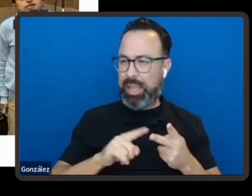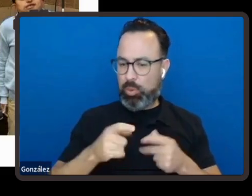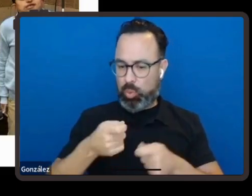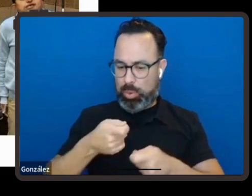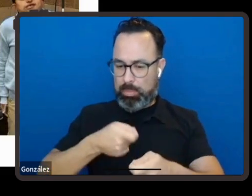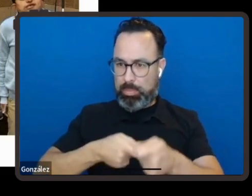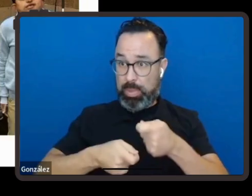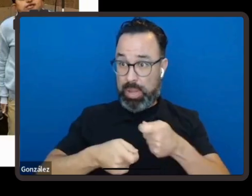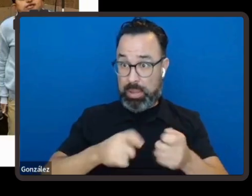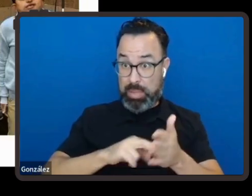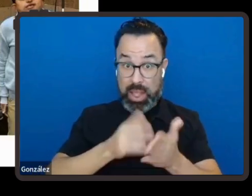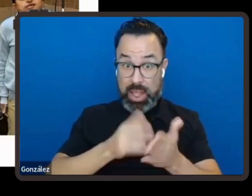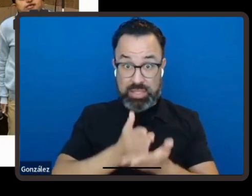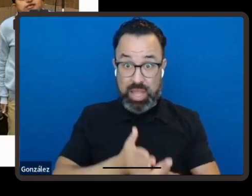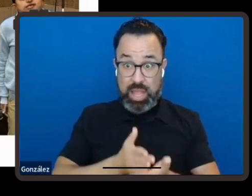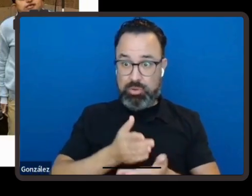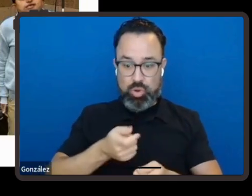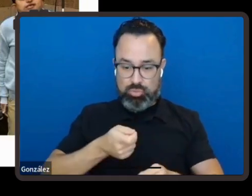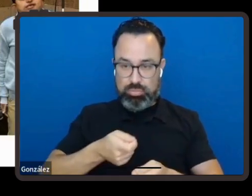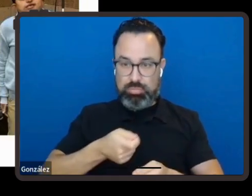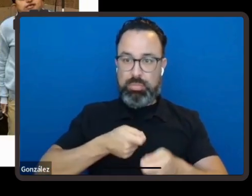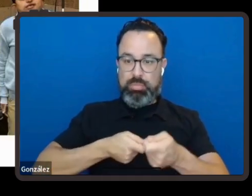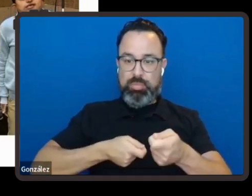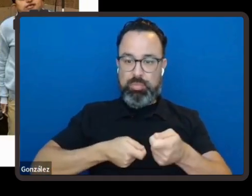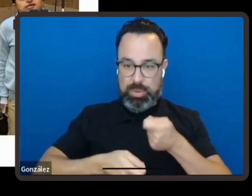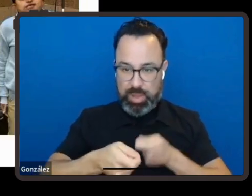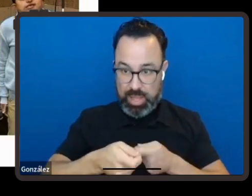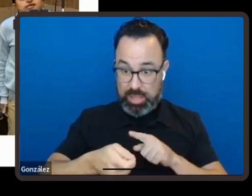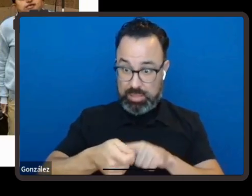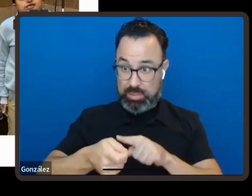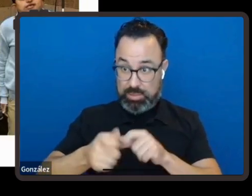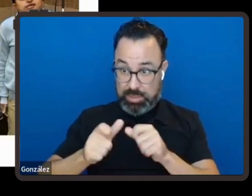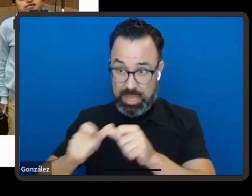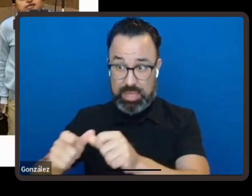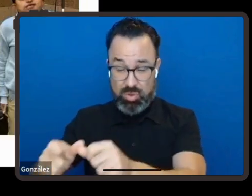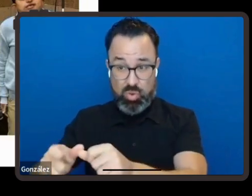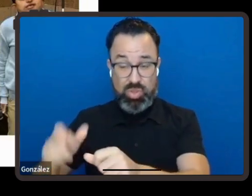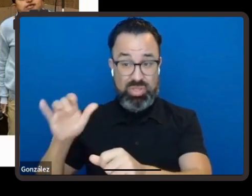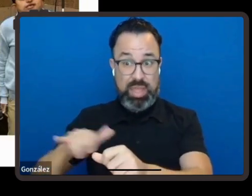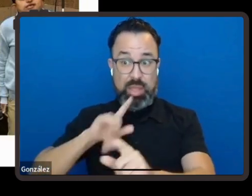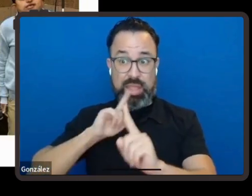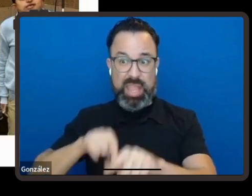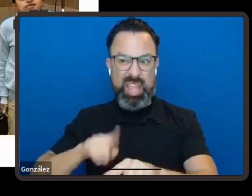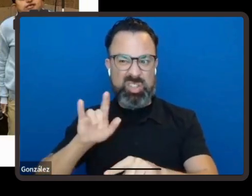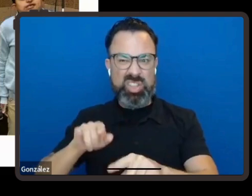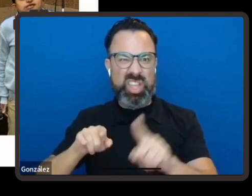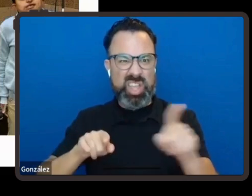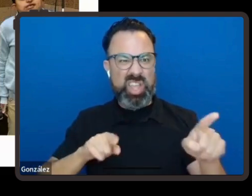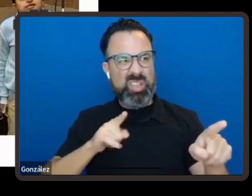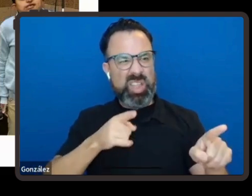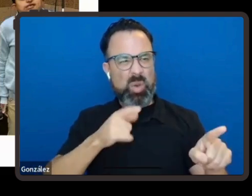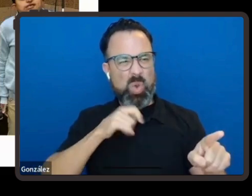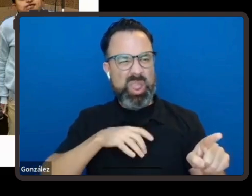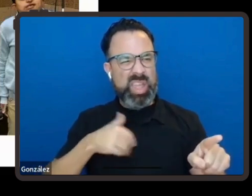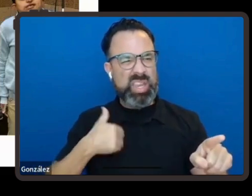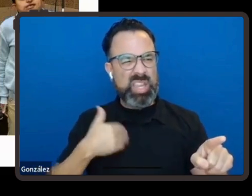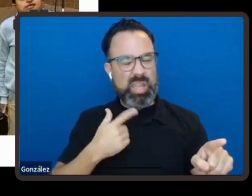stop it. You keep going with it. So that's the answer to that young lady's question. But